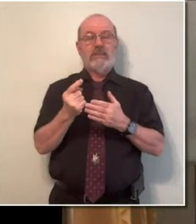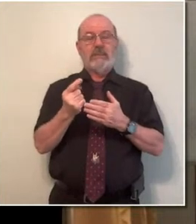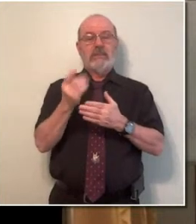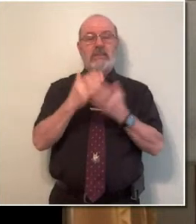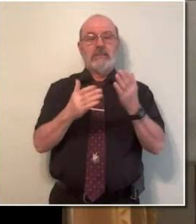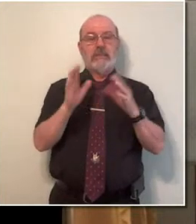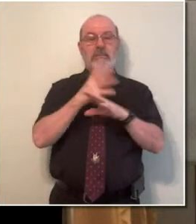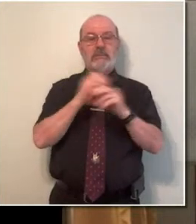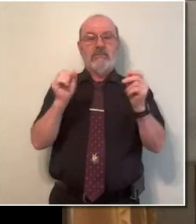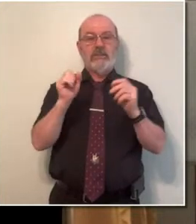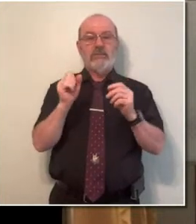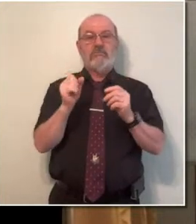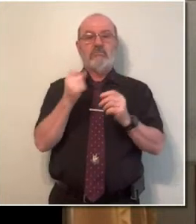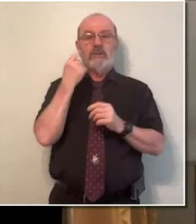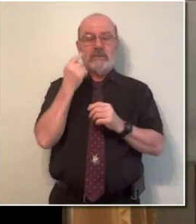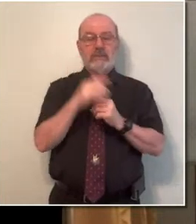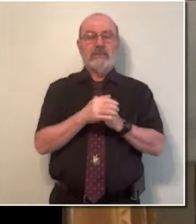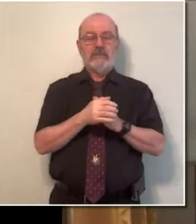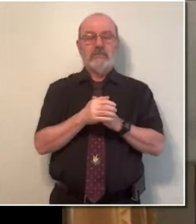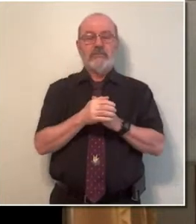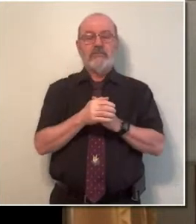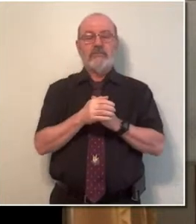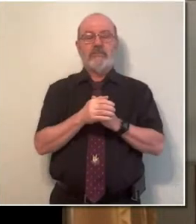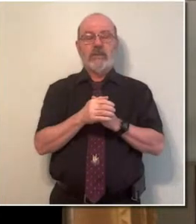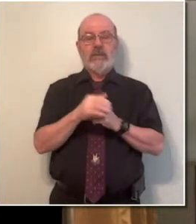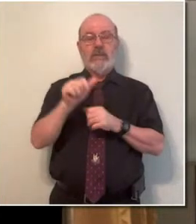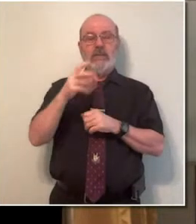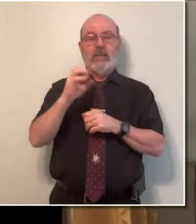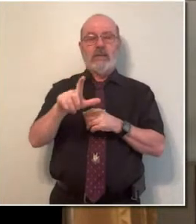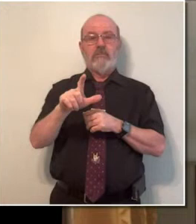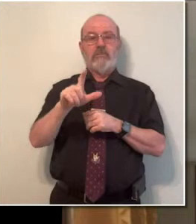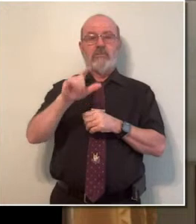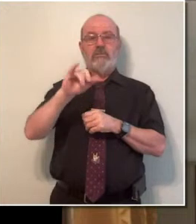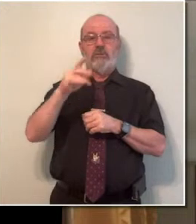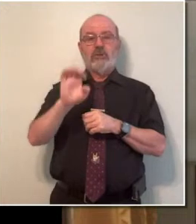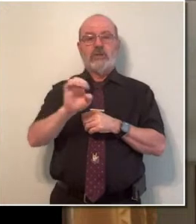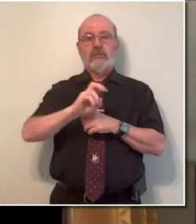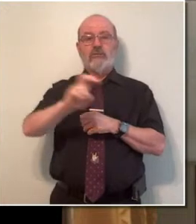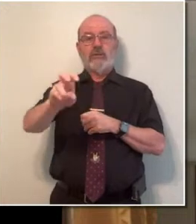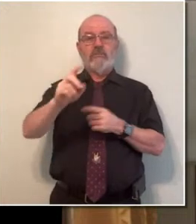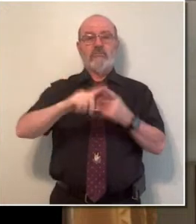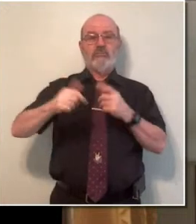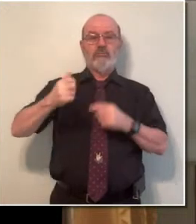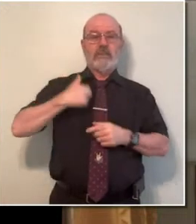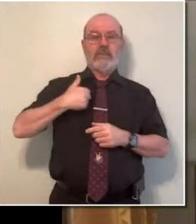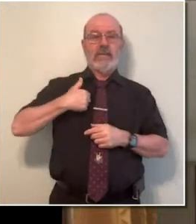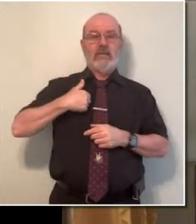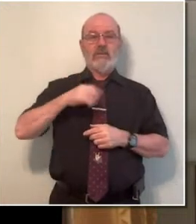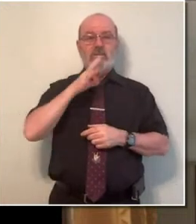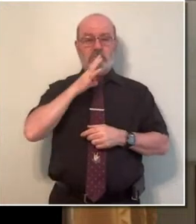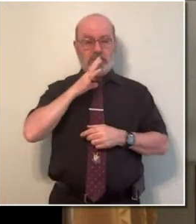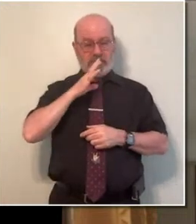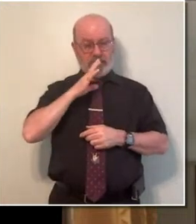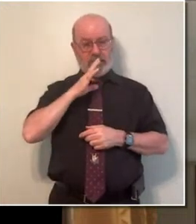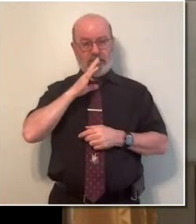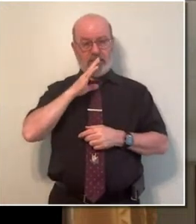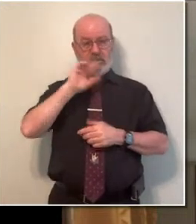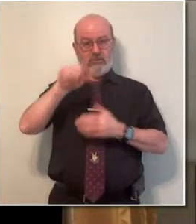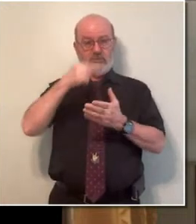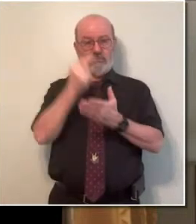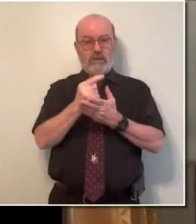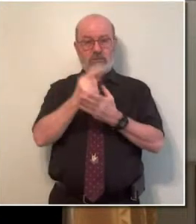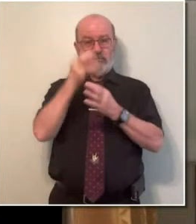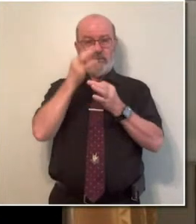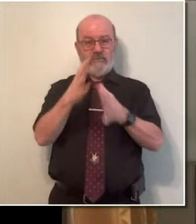salvations in the last month. In April, Jake had the privilege of traveling to Canada to speak at the commencement of Faithway Baptist College